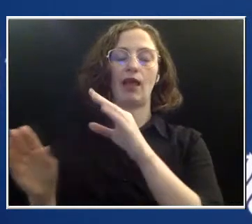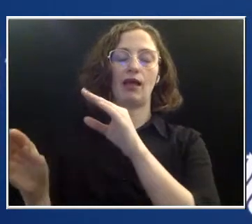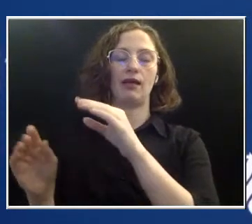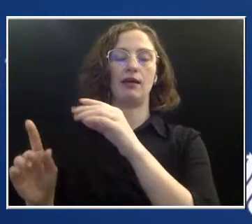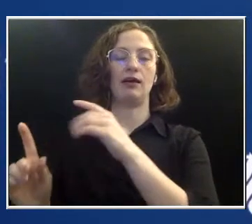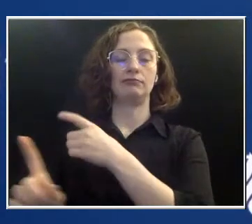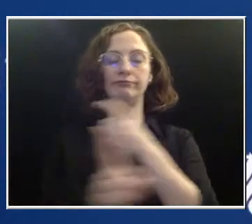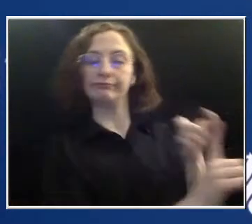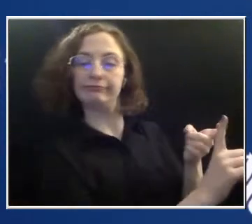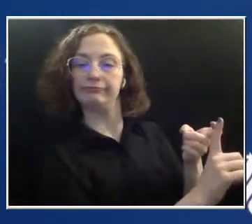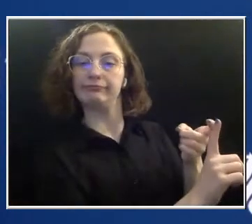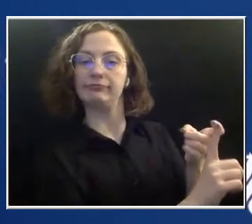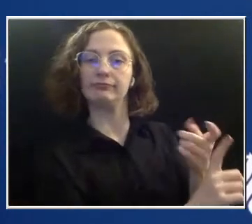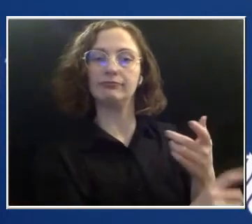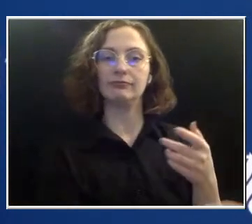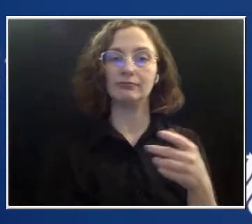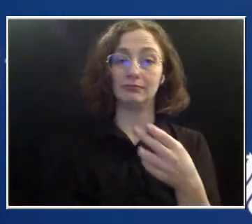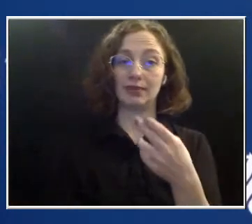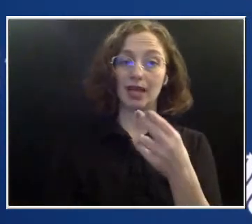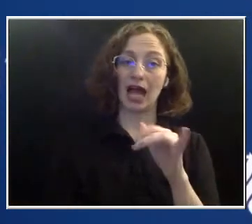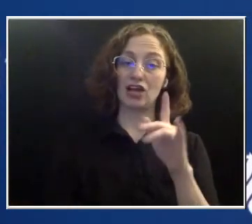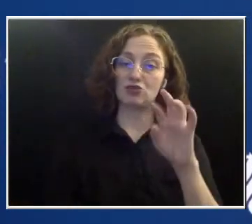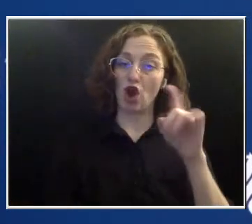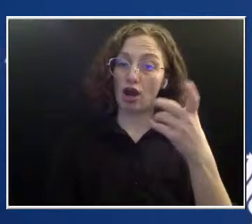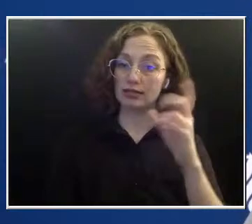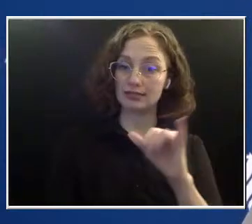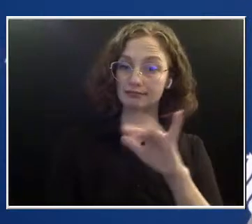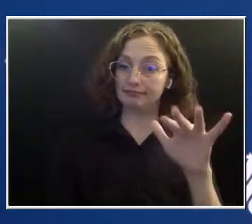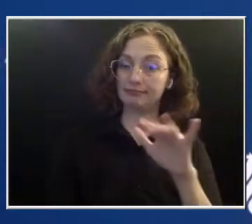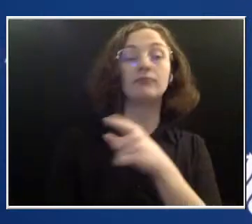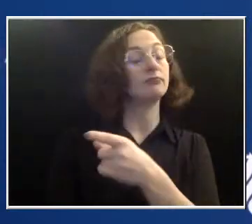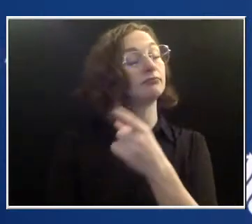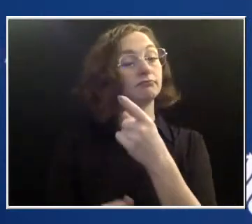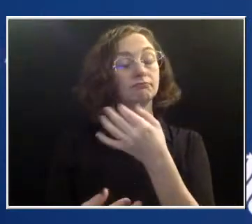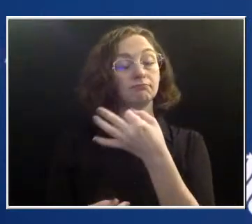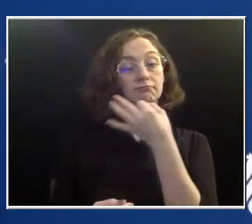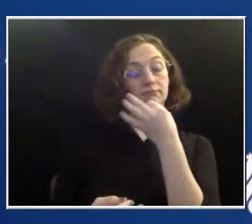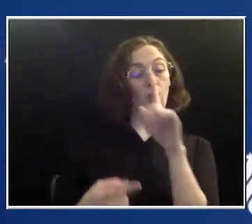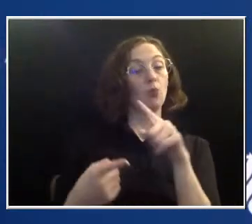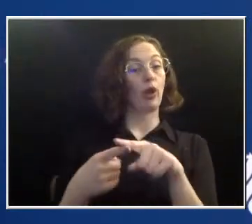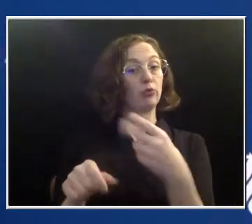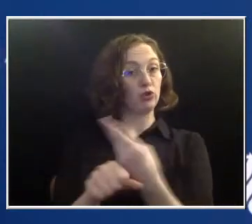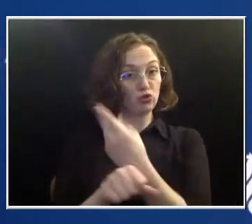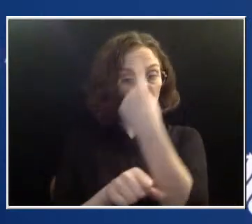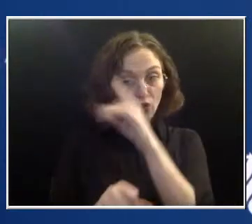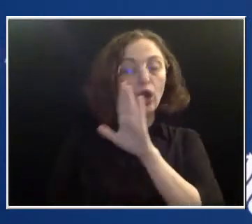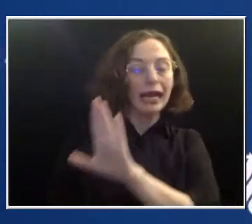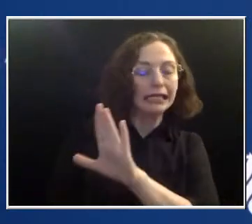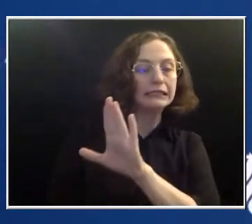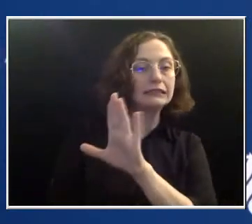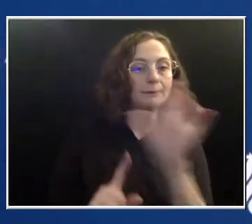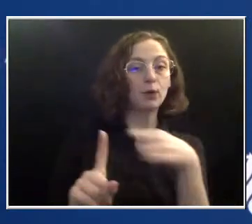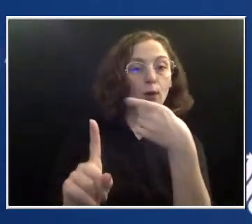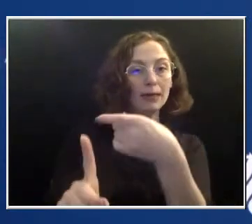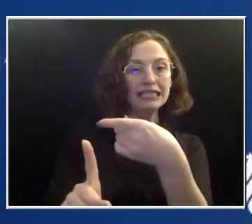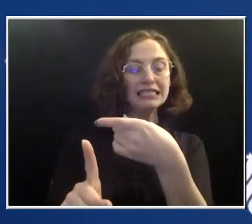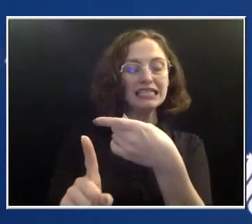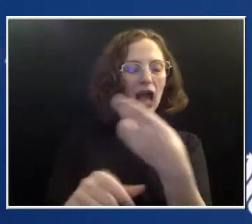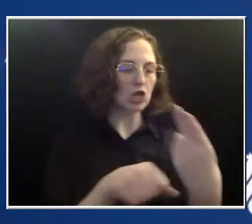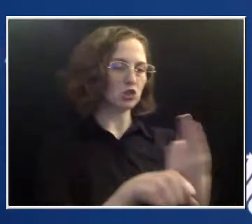good when you use it for what it's recommended for, and repurposing it for another thing, especially with low-level evidence. And there was